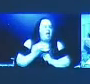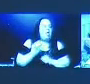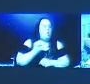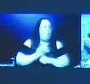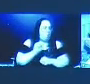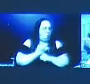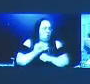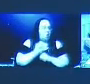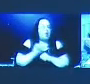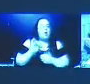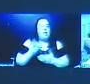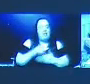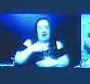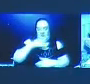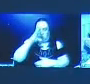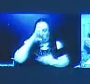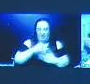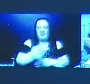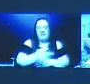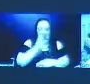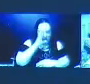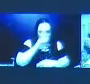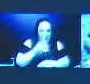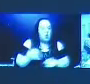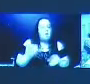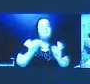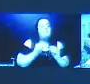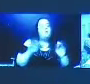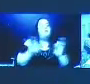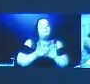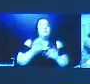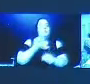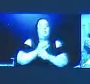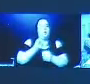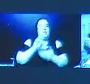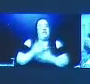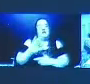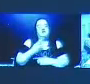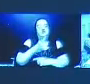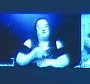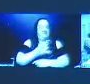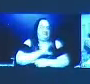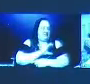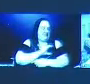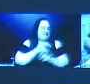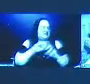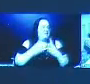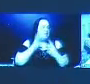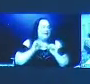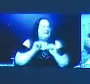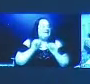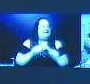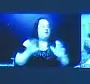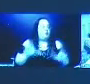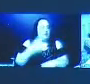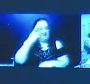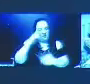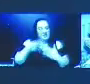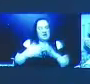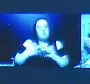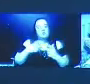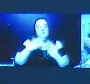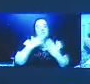they will do, and more importantly, the work that the Cheverly Police Department will continue to do on behalf of the town. I just want to thank the Deputy Chief